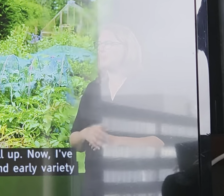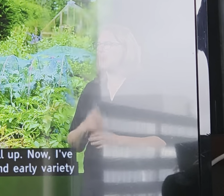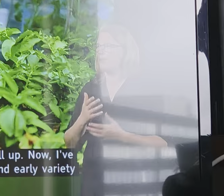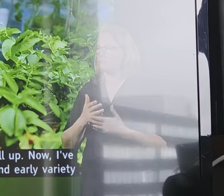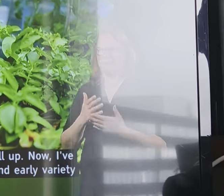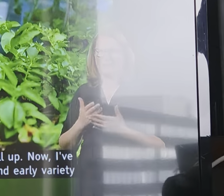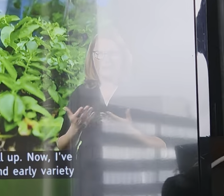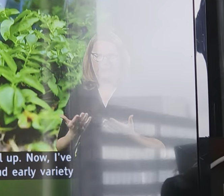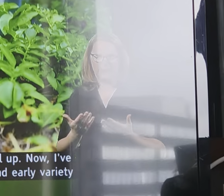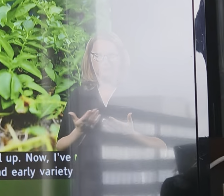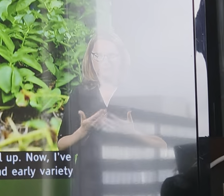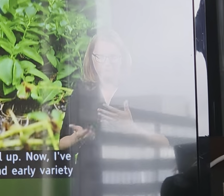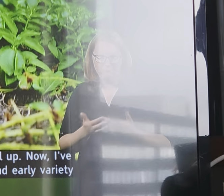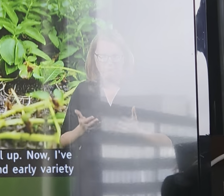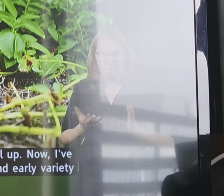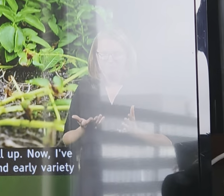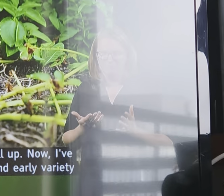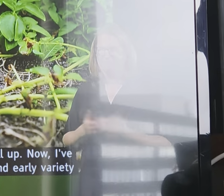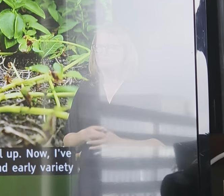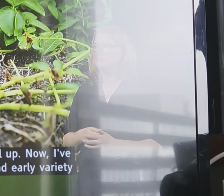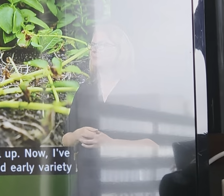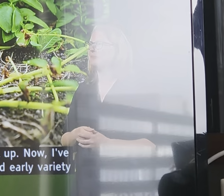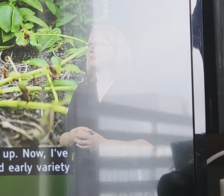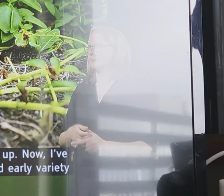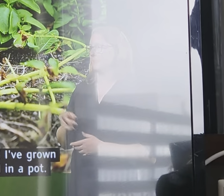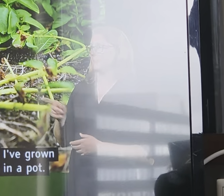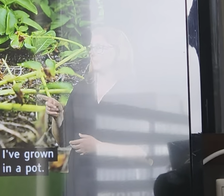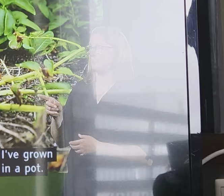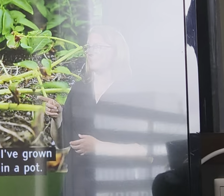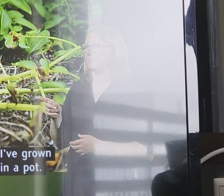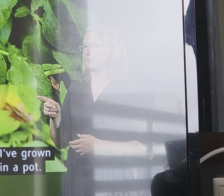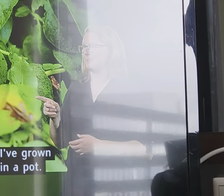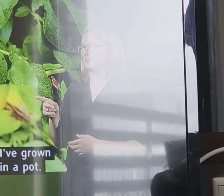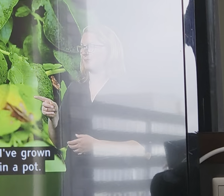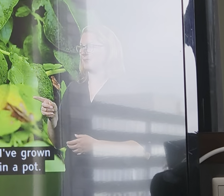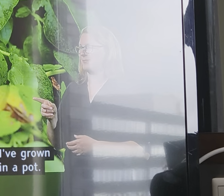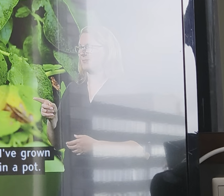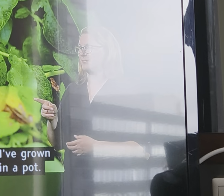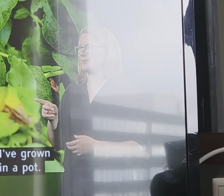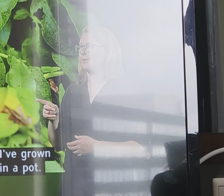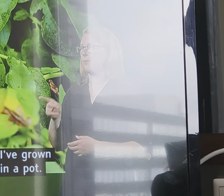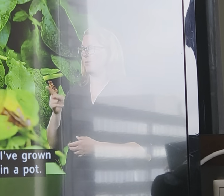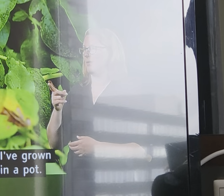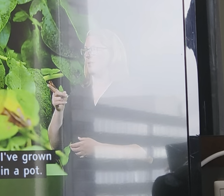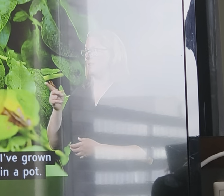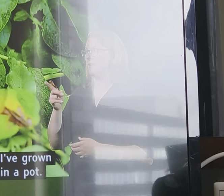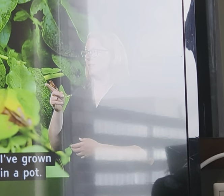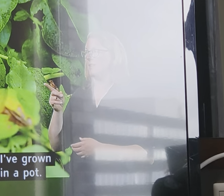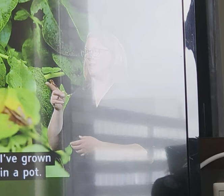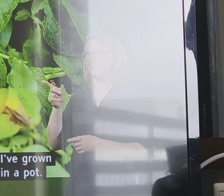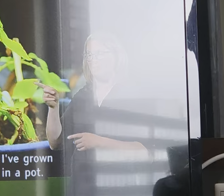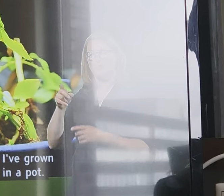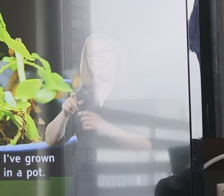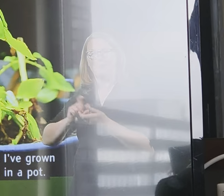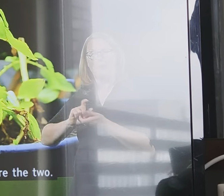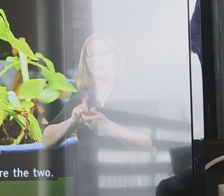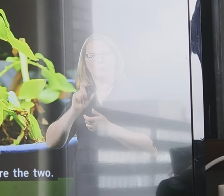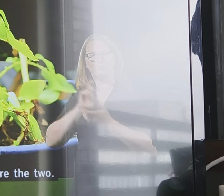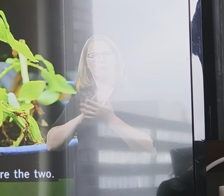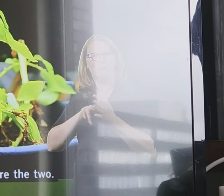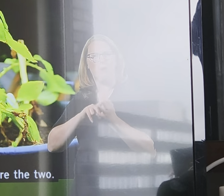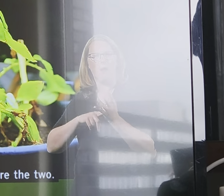eat them all up. Now, I've grown to love a second early variety called Charlotte. And I've grown them in a bed and in a